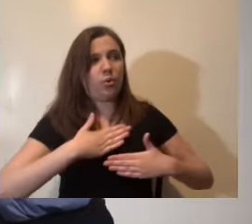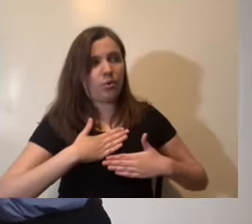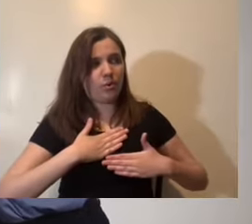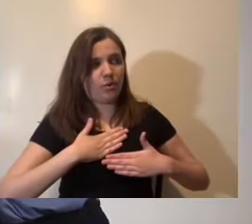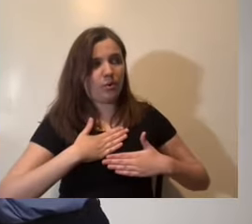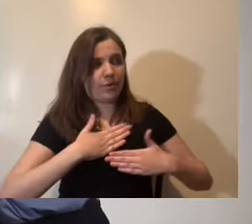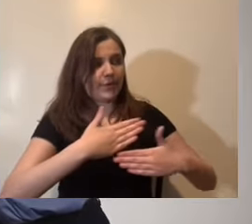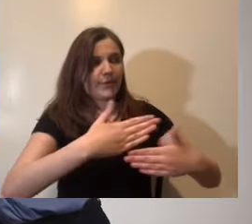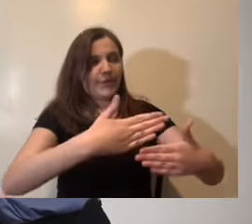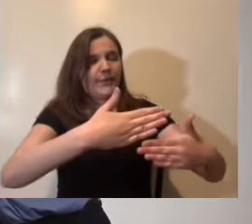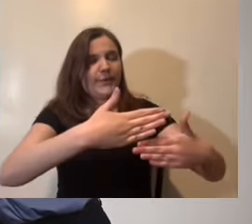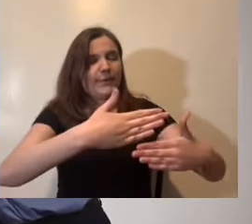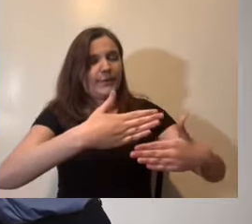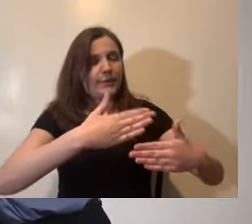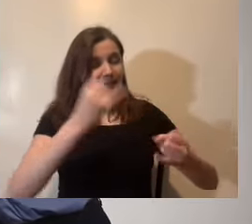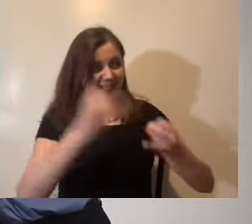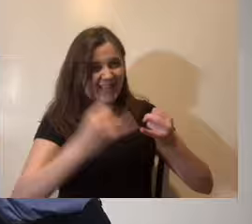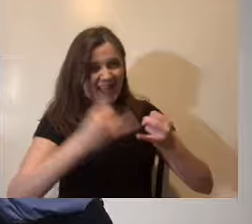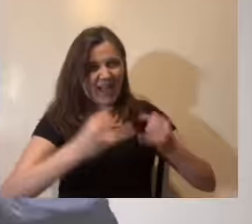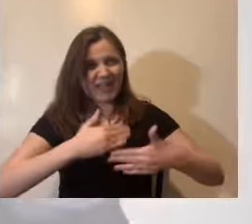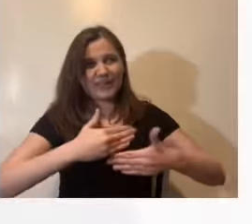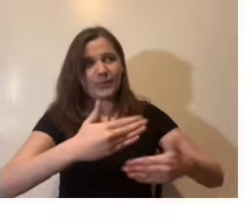Last deep breath.